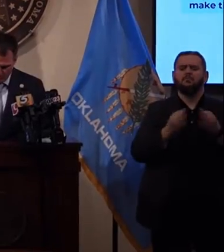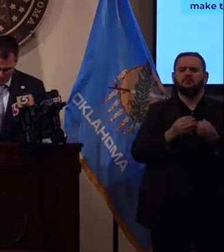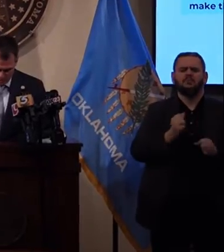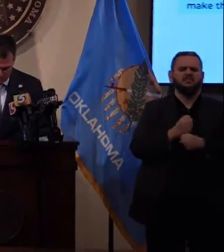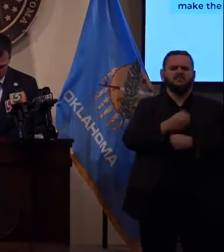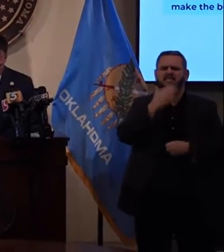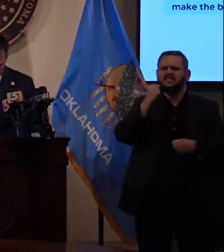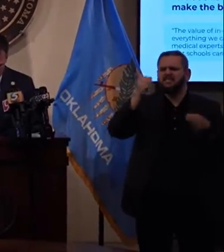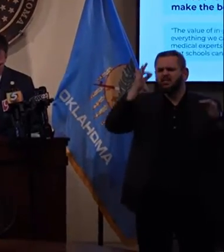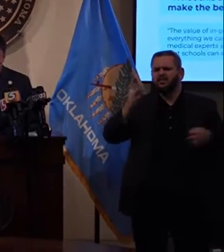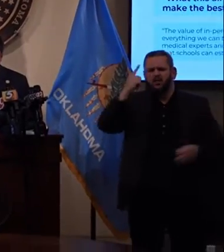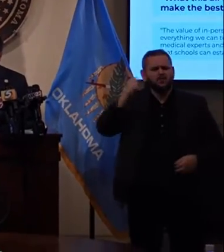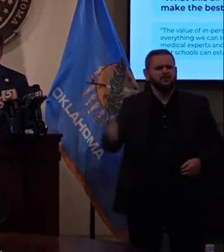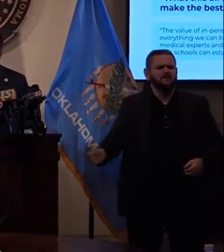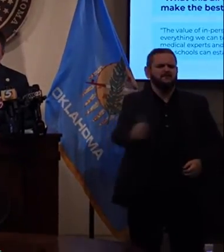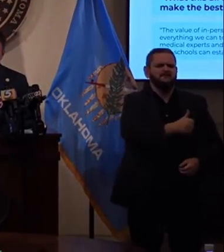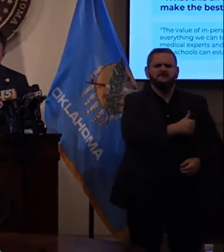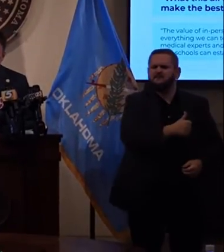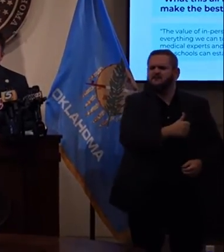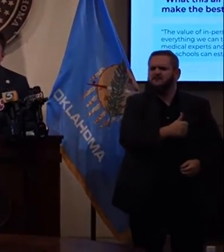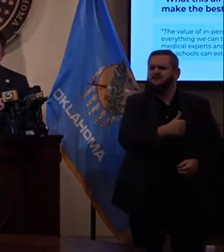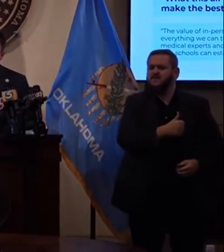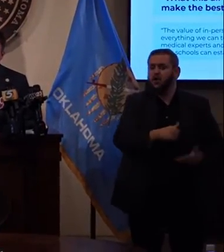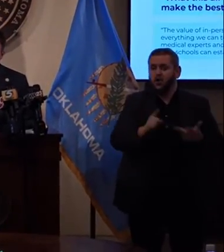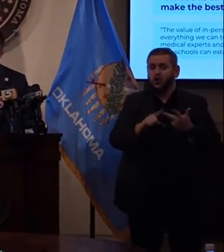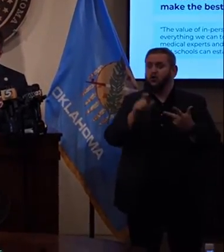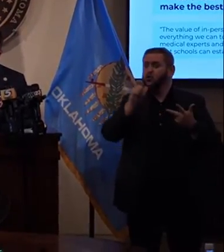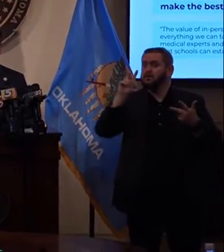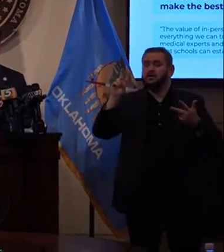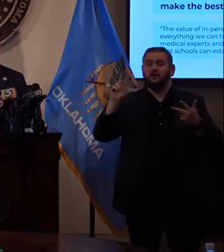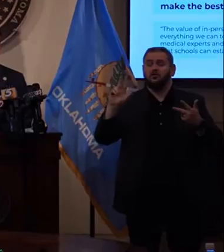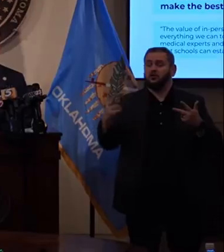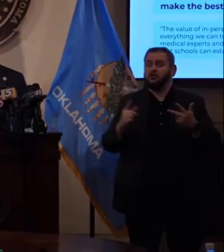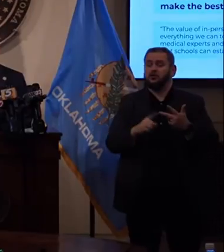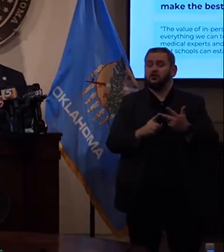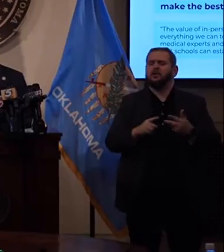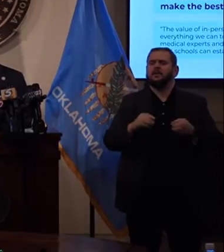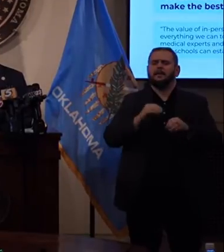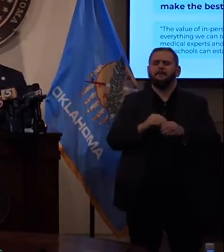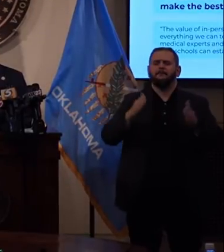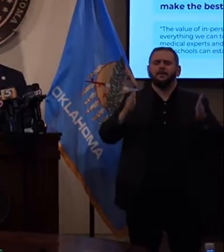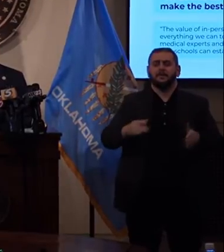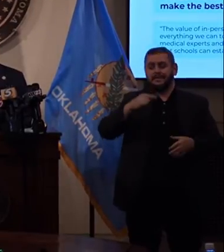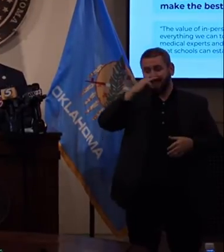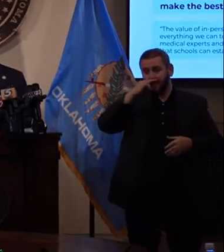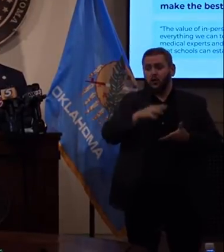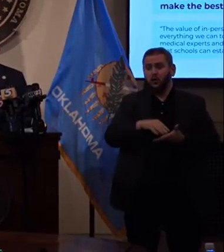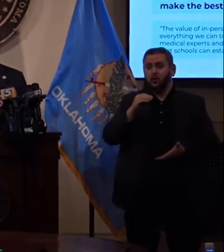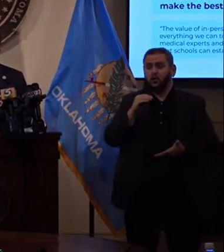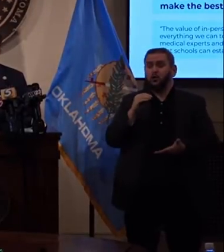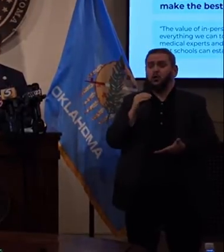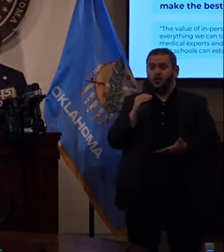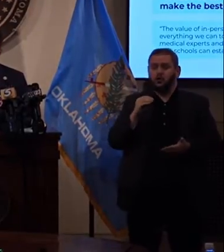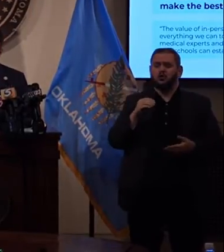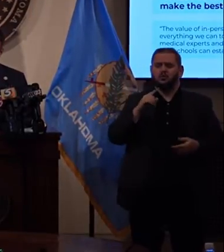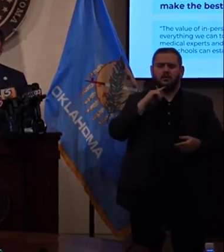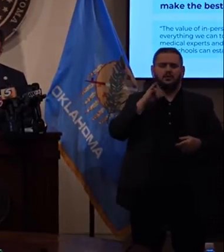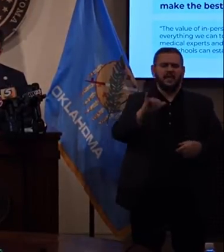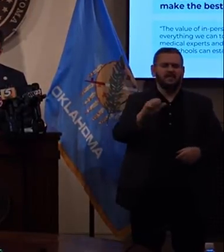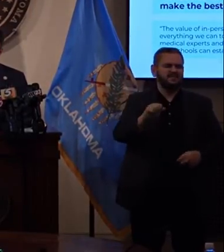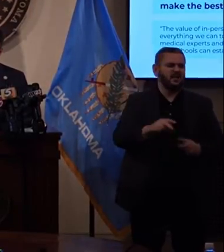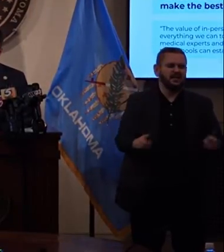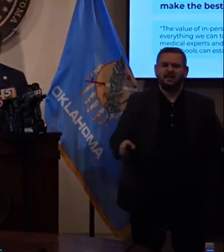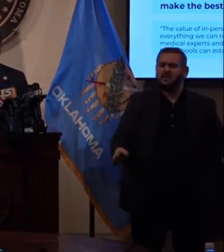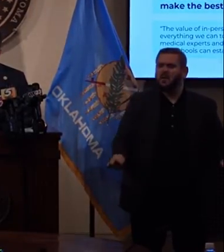Quote number three, the value of in-person learning for our kids is immeasurable, and we must do everything we